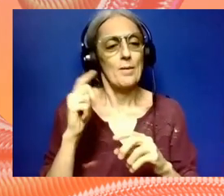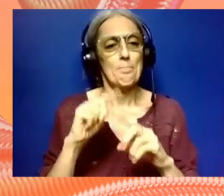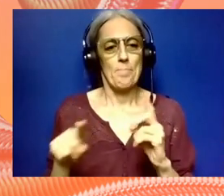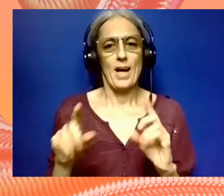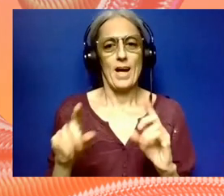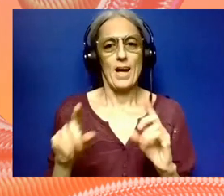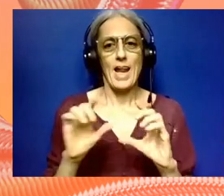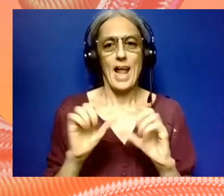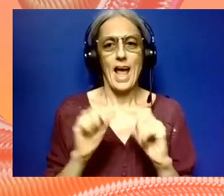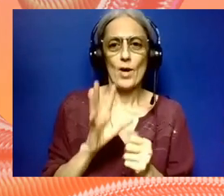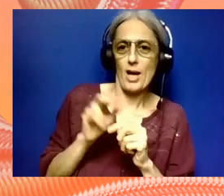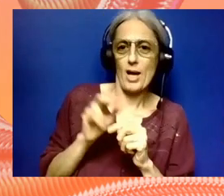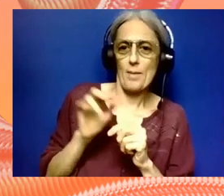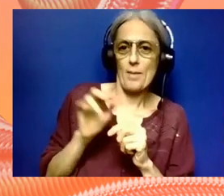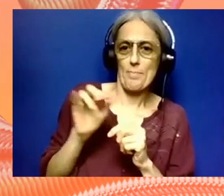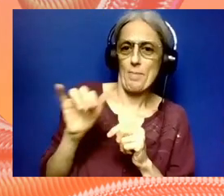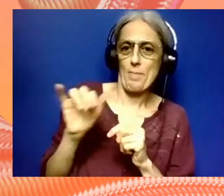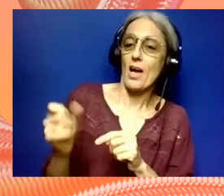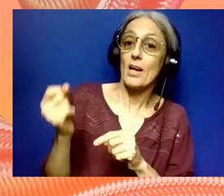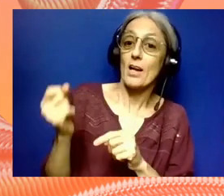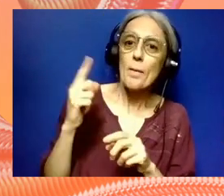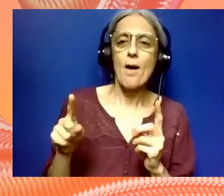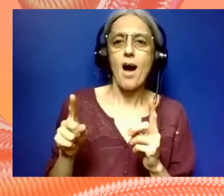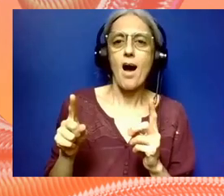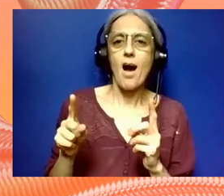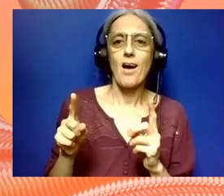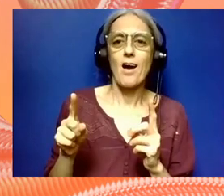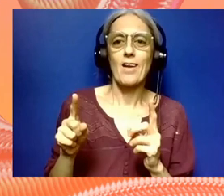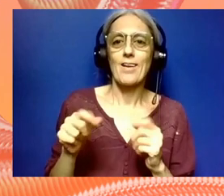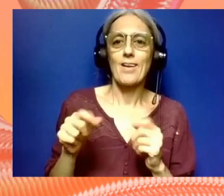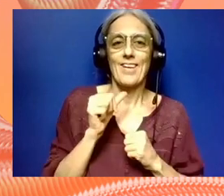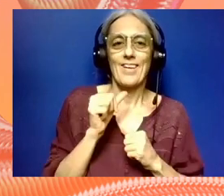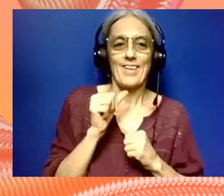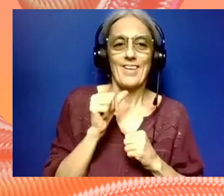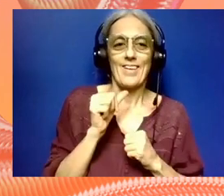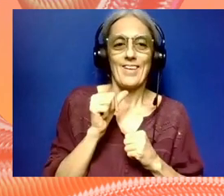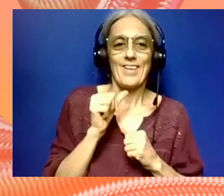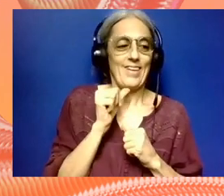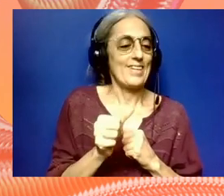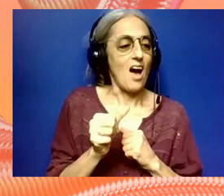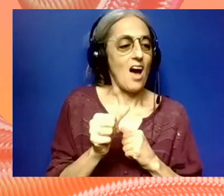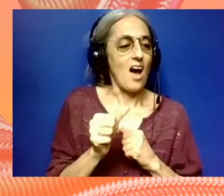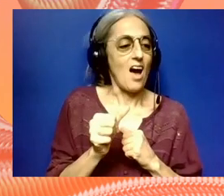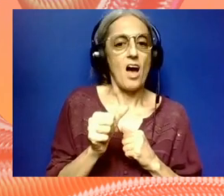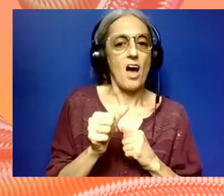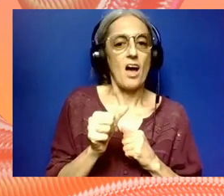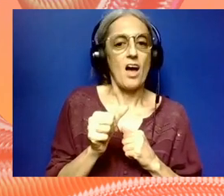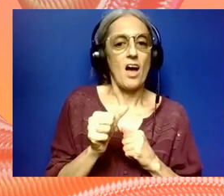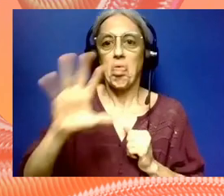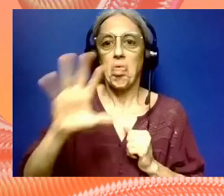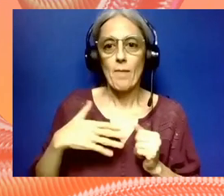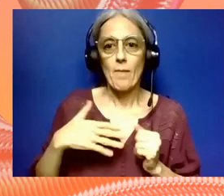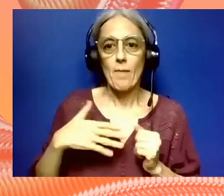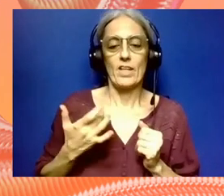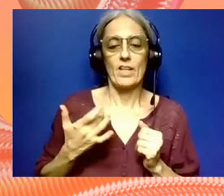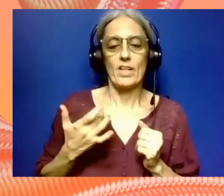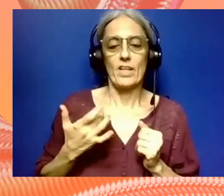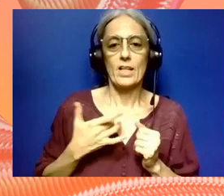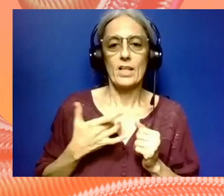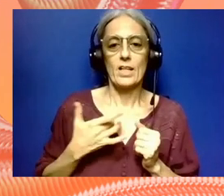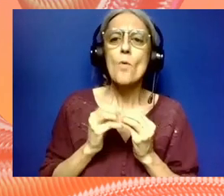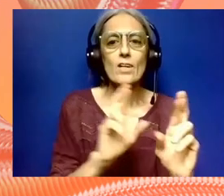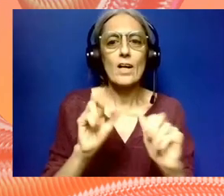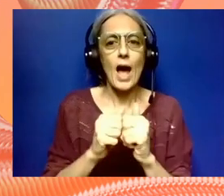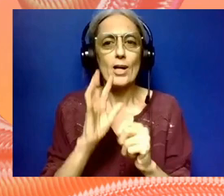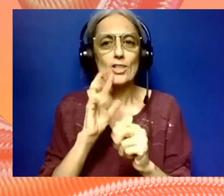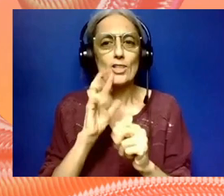to like insert my, you know, by holding it respectfully. And also there's a timing to things, obviously I'm